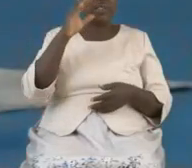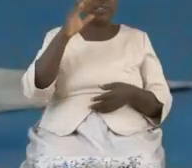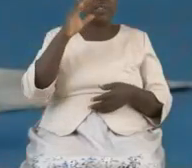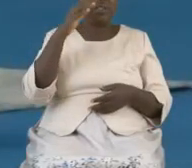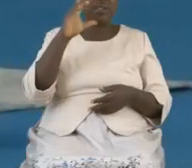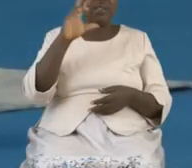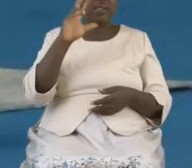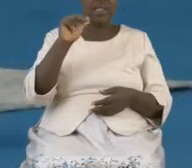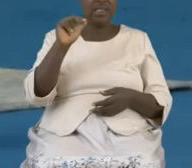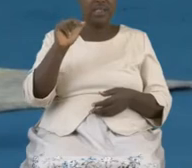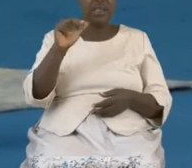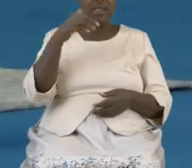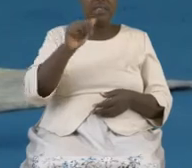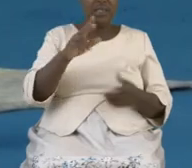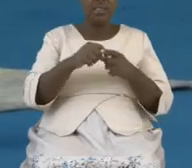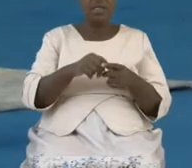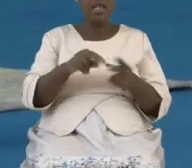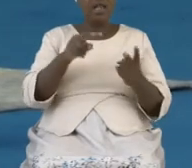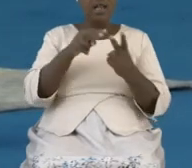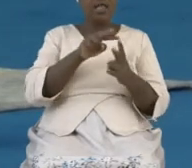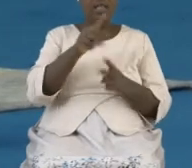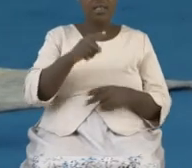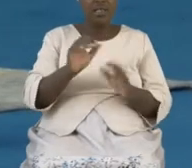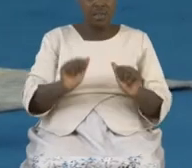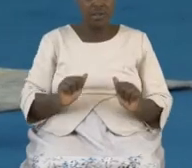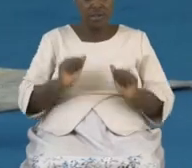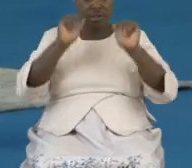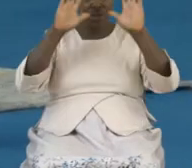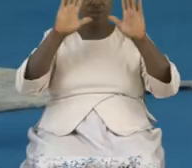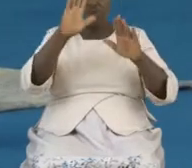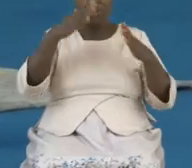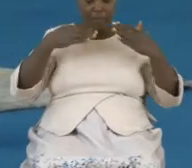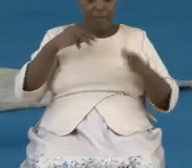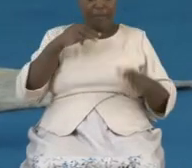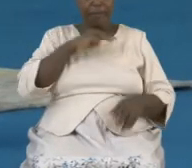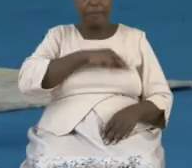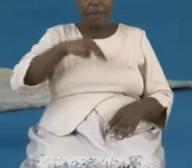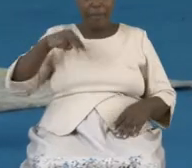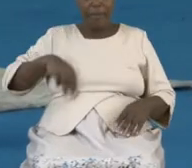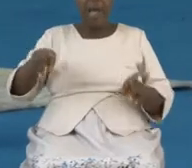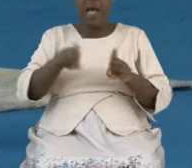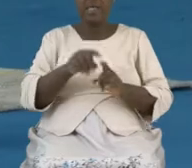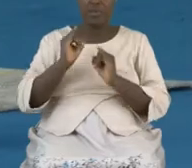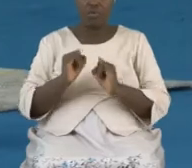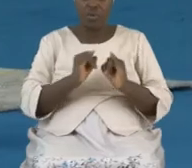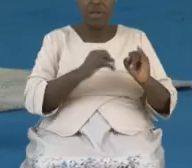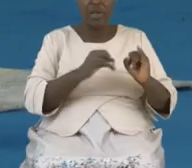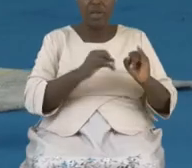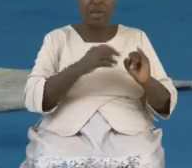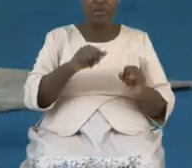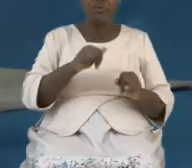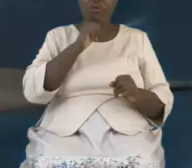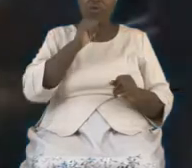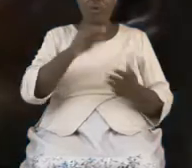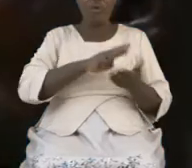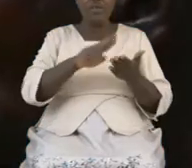your members as instruments of unrighteousness unto sin, which means it's